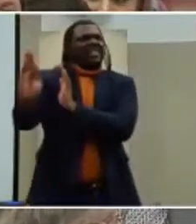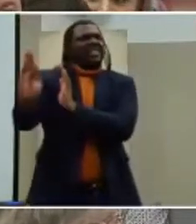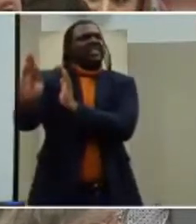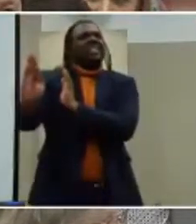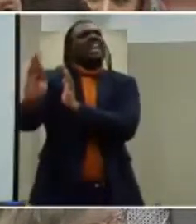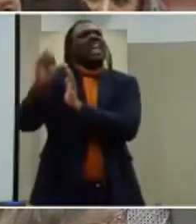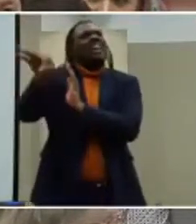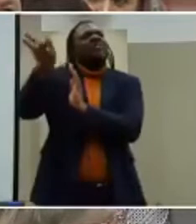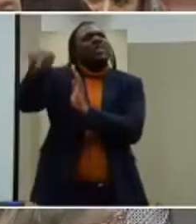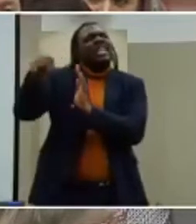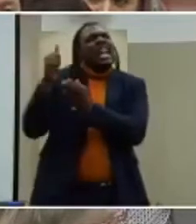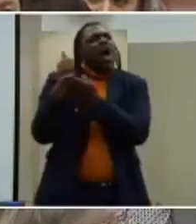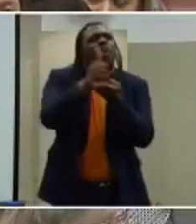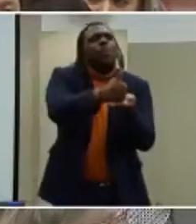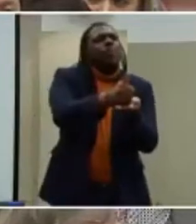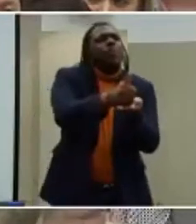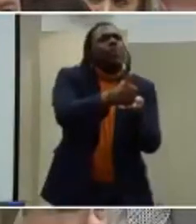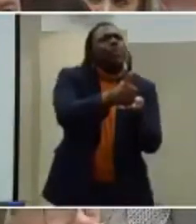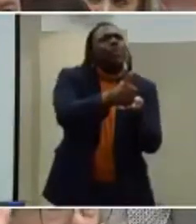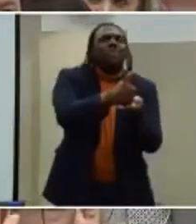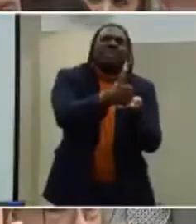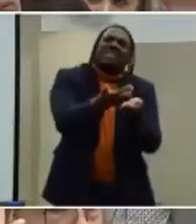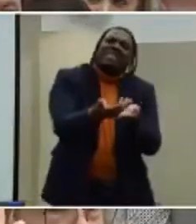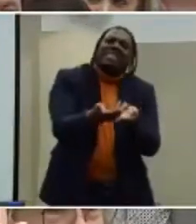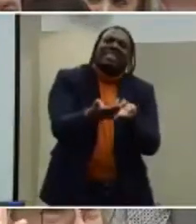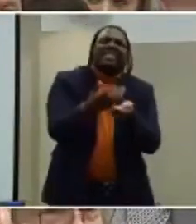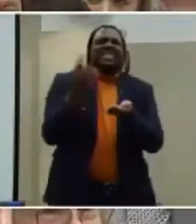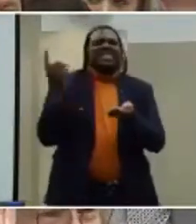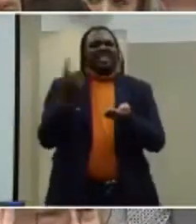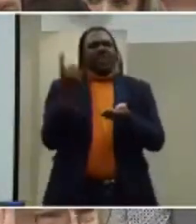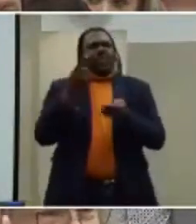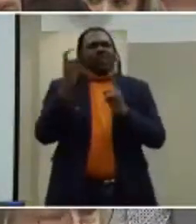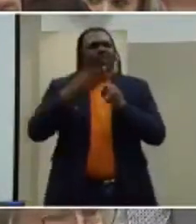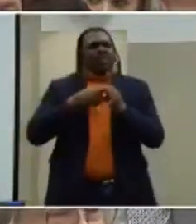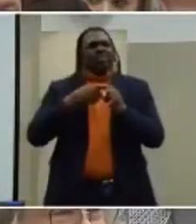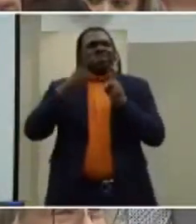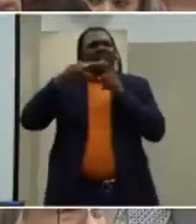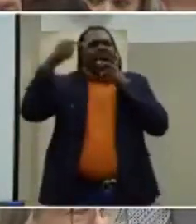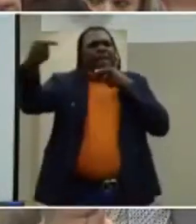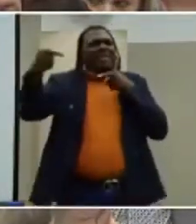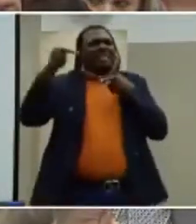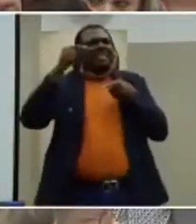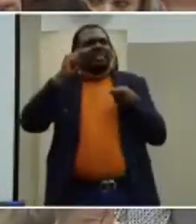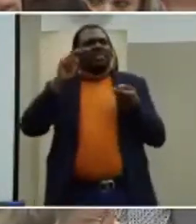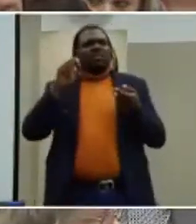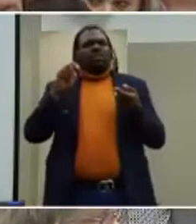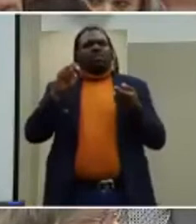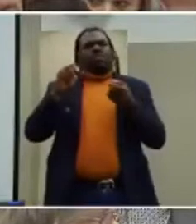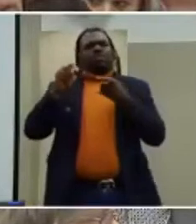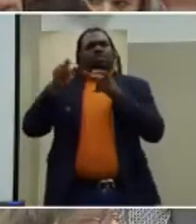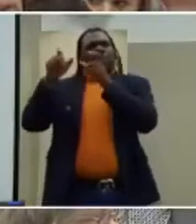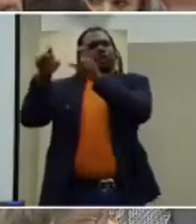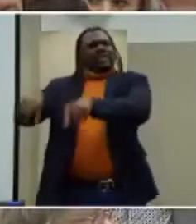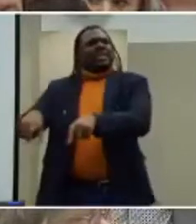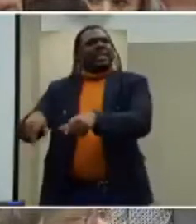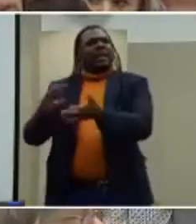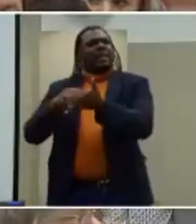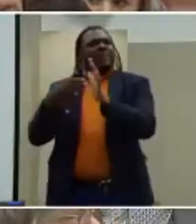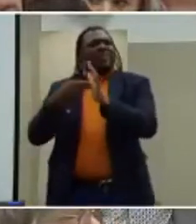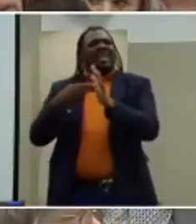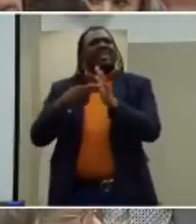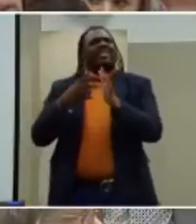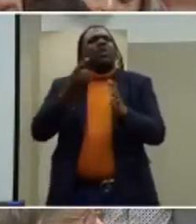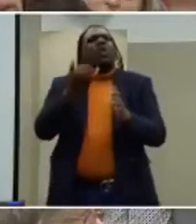need help in the bathroom and you go out with somebody of the opposite sex, you don't actually, somebody has to go into the